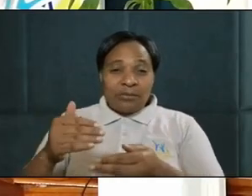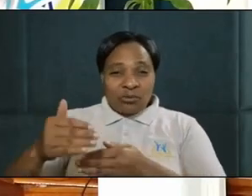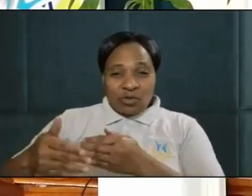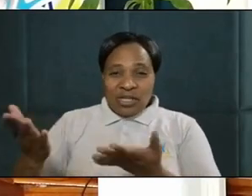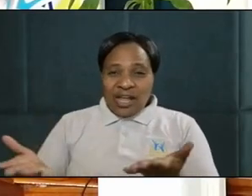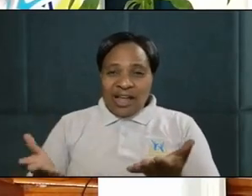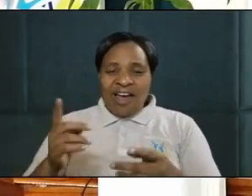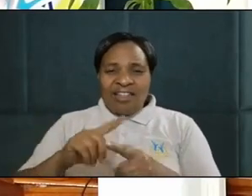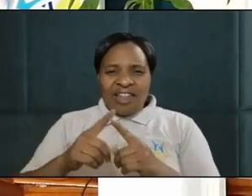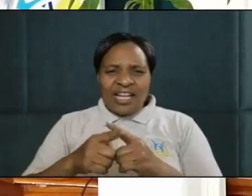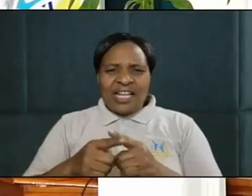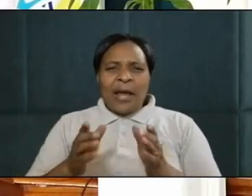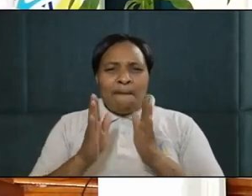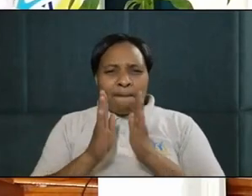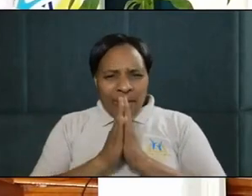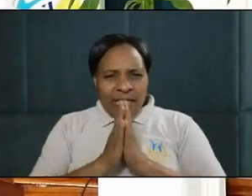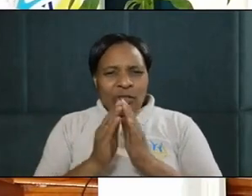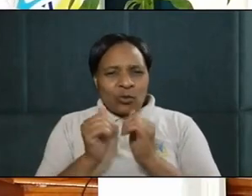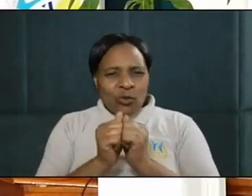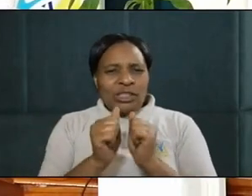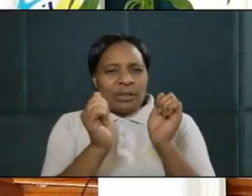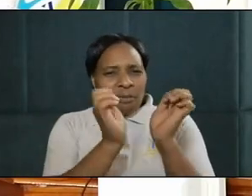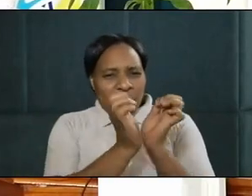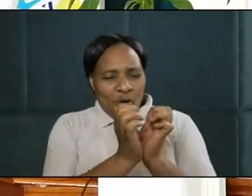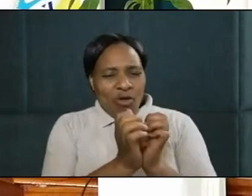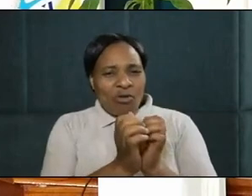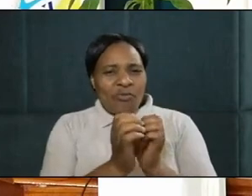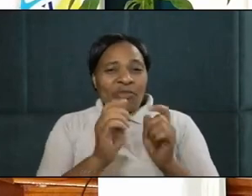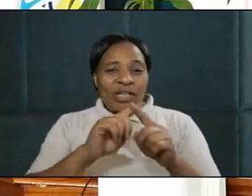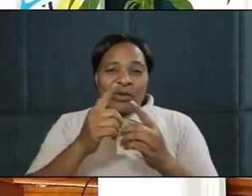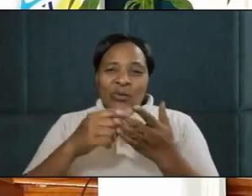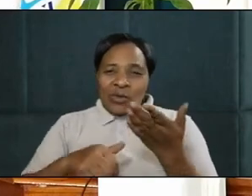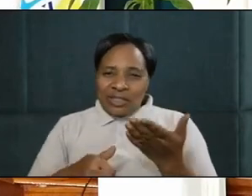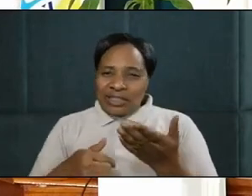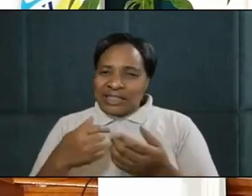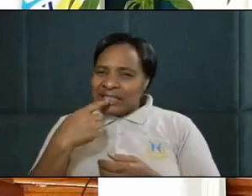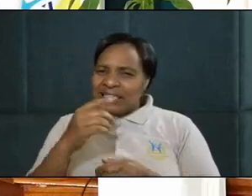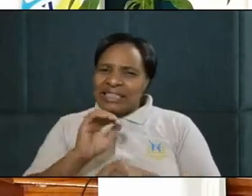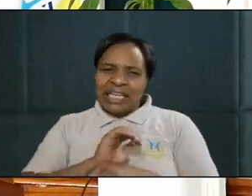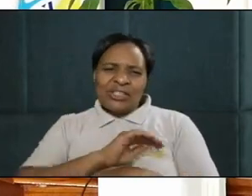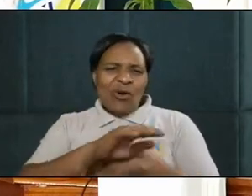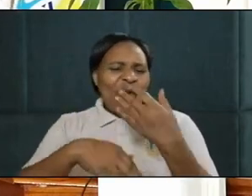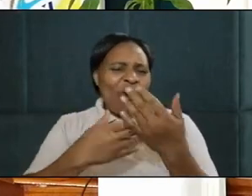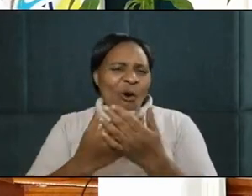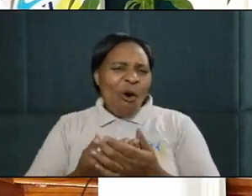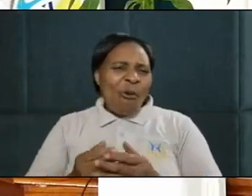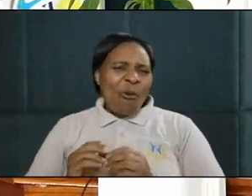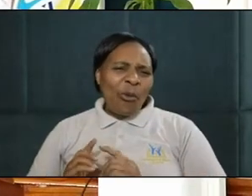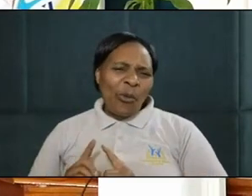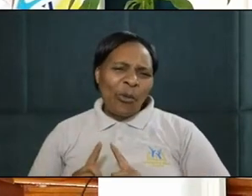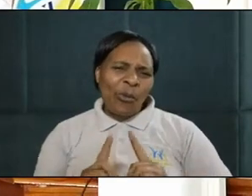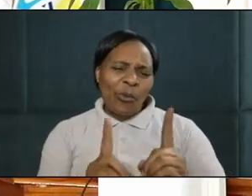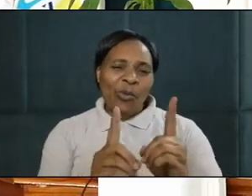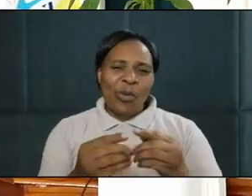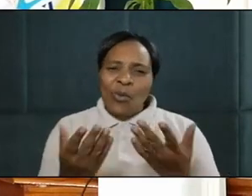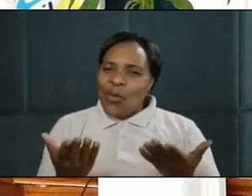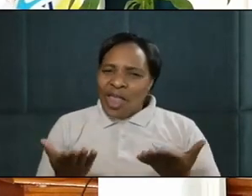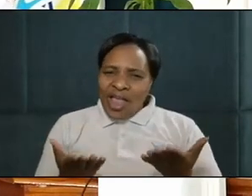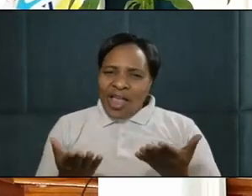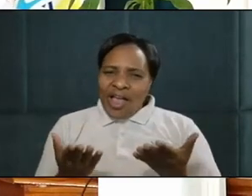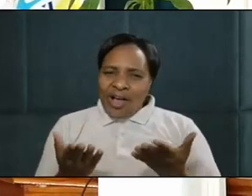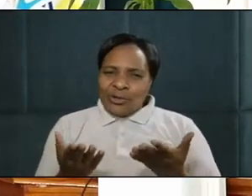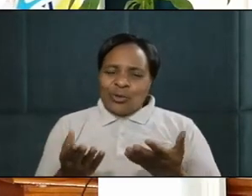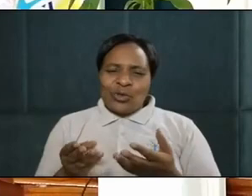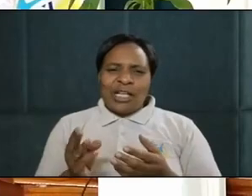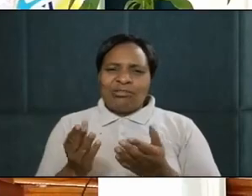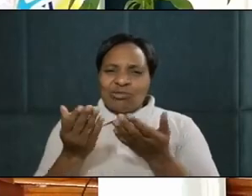prayed with him. They pray with Paul at the shore. And if I say the entire church accompanied Paul to the shore, what does it mean, the